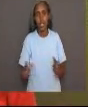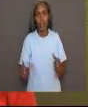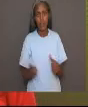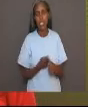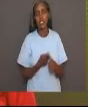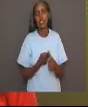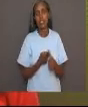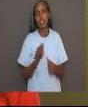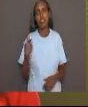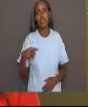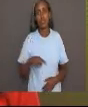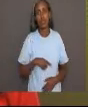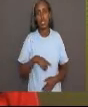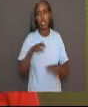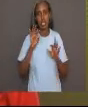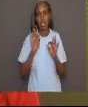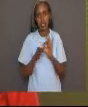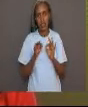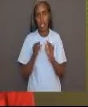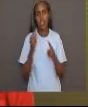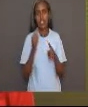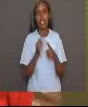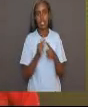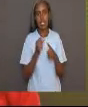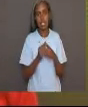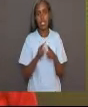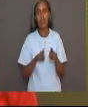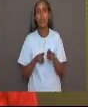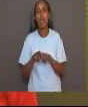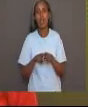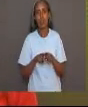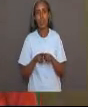First, we will define the term argument.